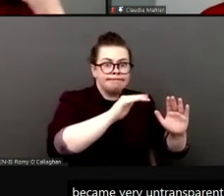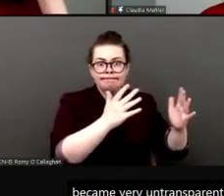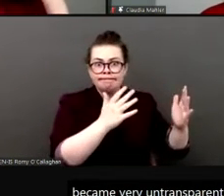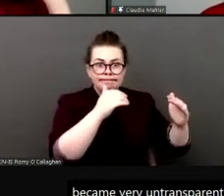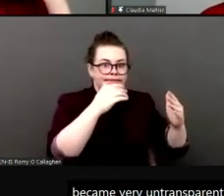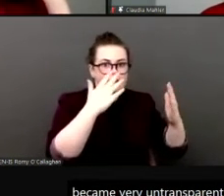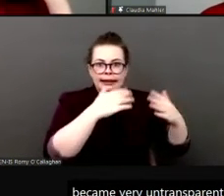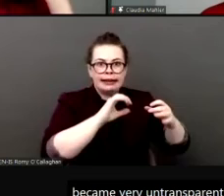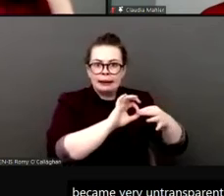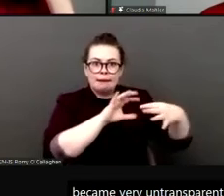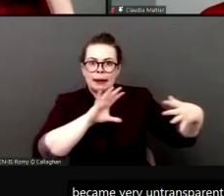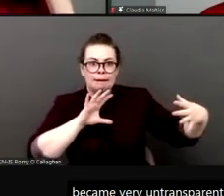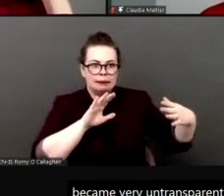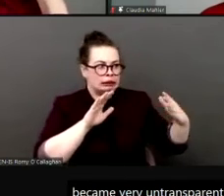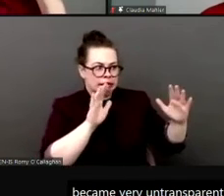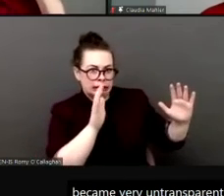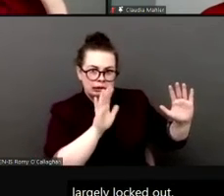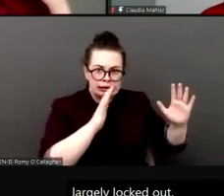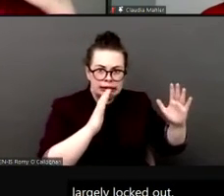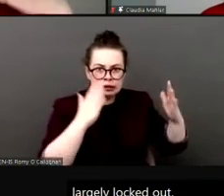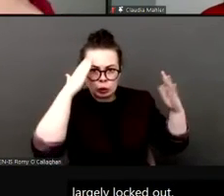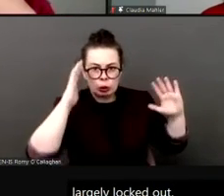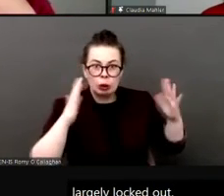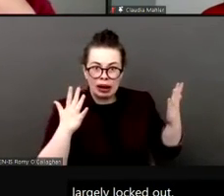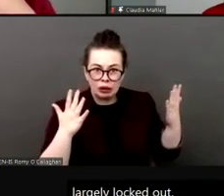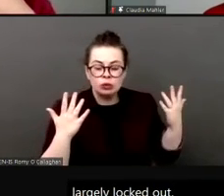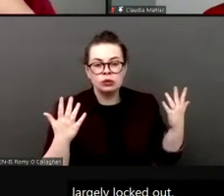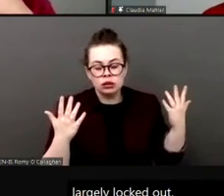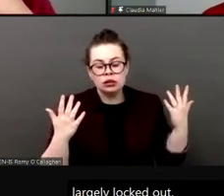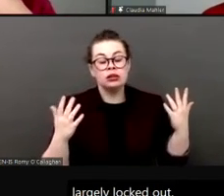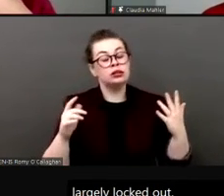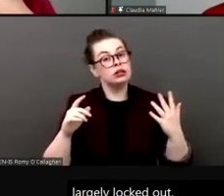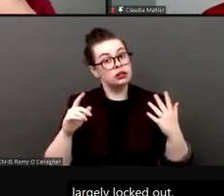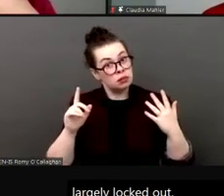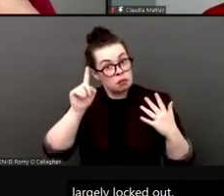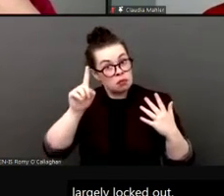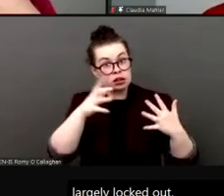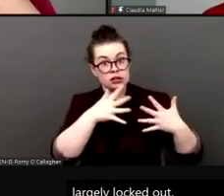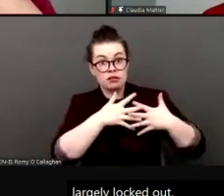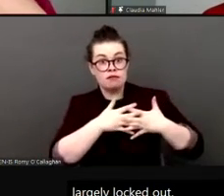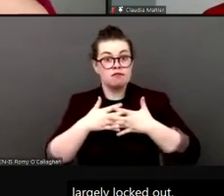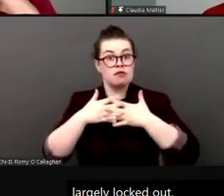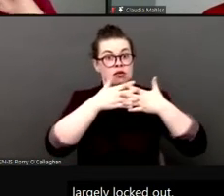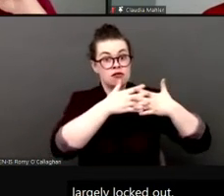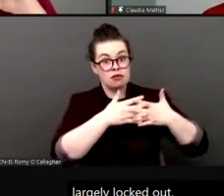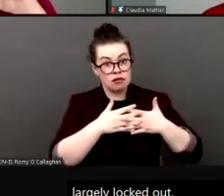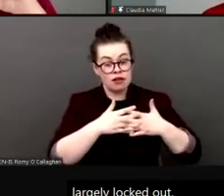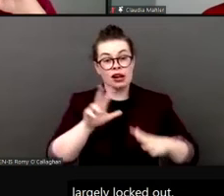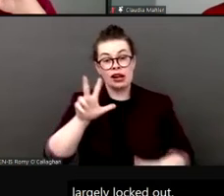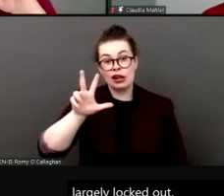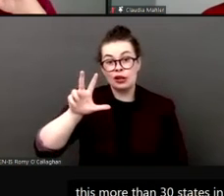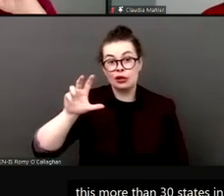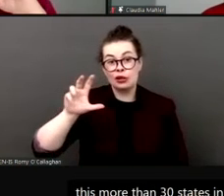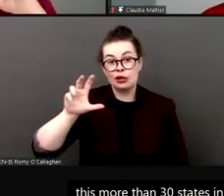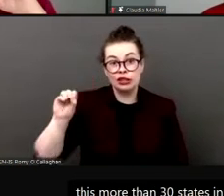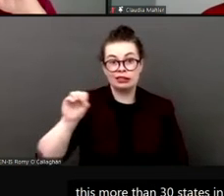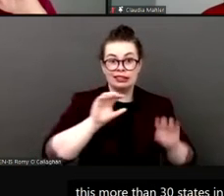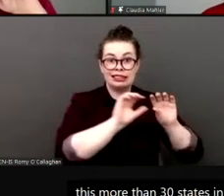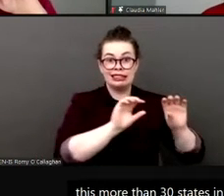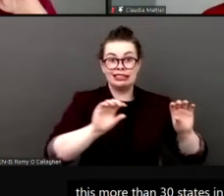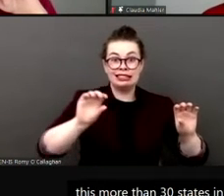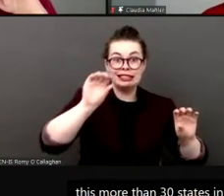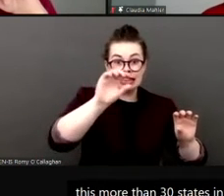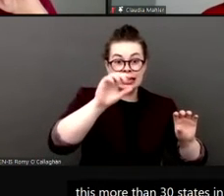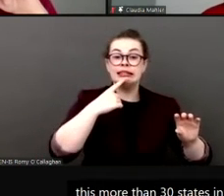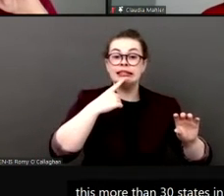Unfortunately, despite all of this, more than 30 states in the United States have passed measures that prevent people from filing lawsuits